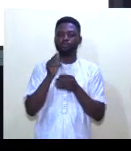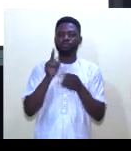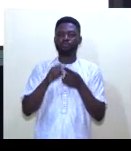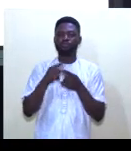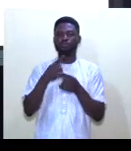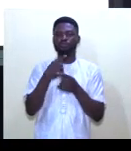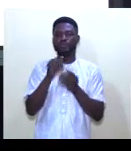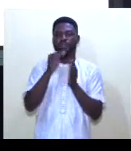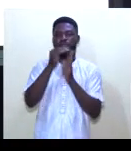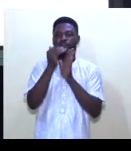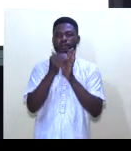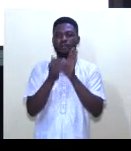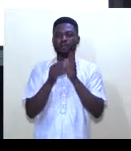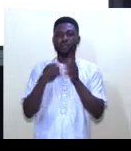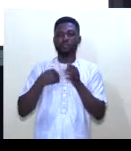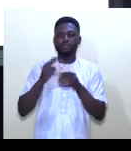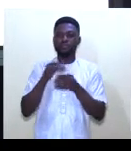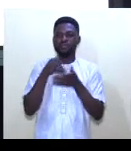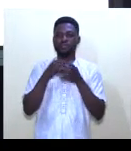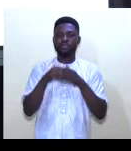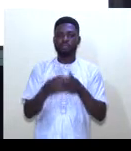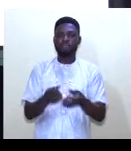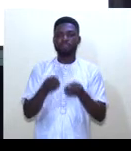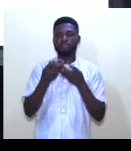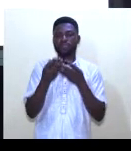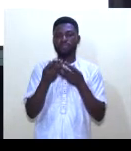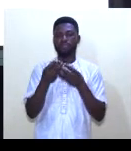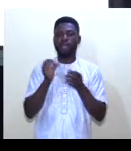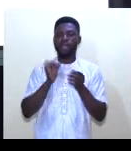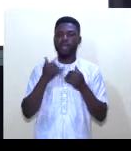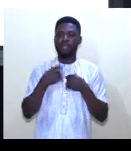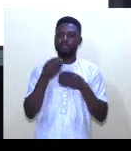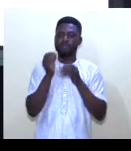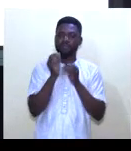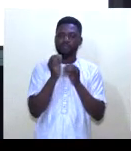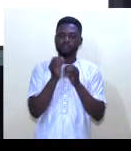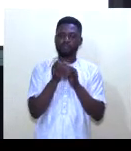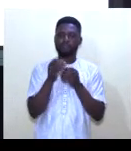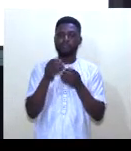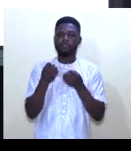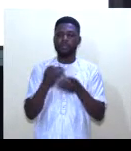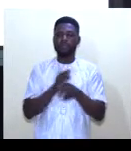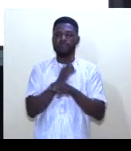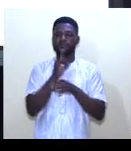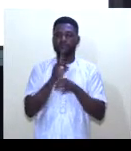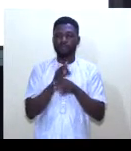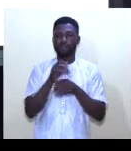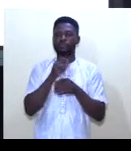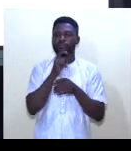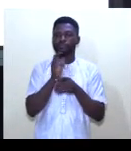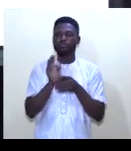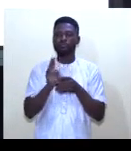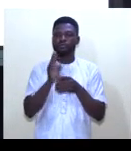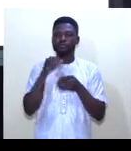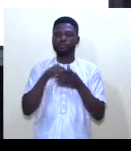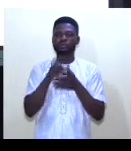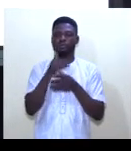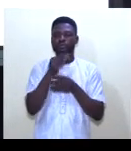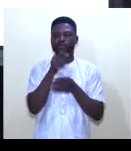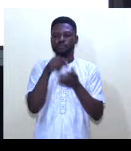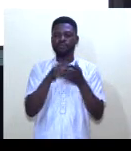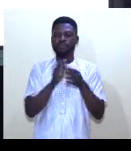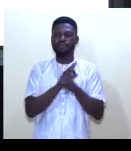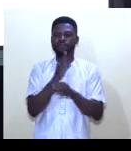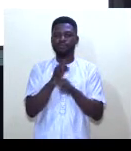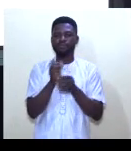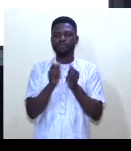following? I mean, scale drawing, we use it in many fields, like I have taught you. It's applicable in many fields of human endeavor. But it is not applicable in one of these